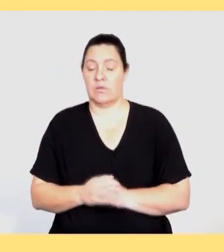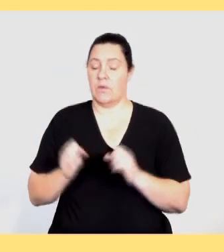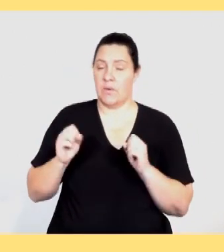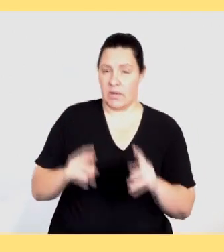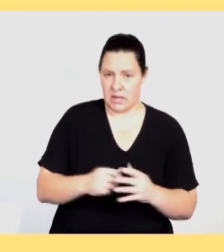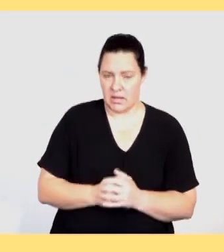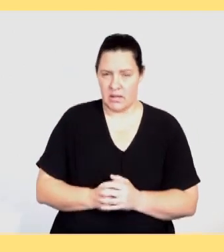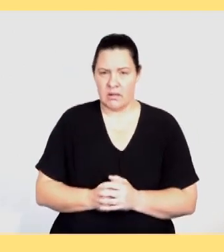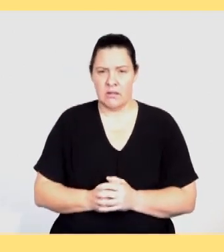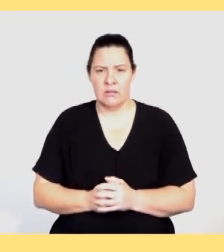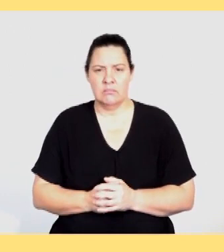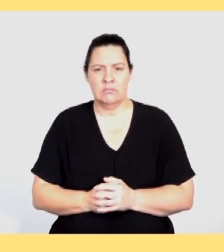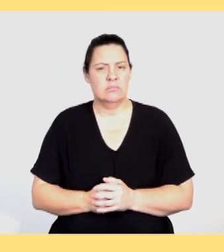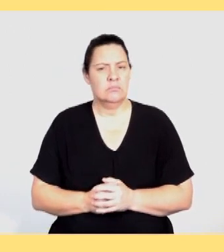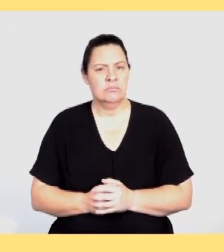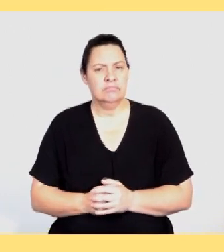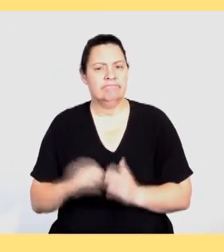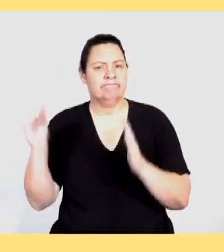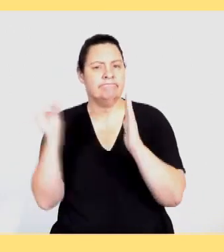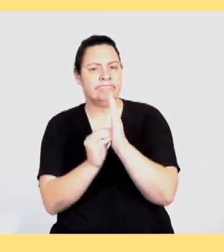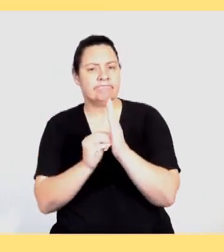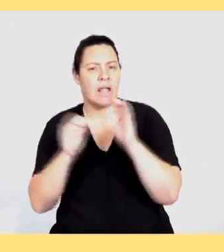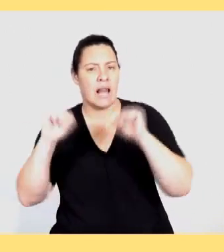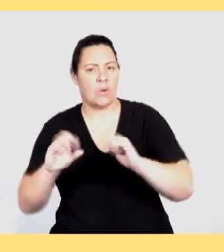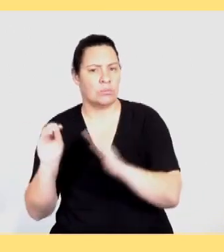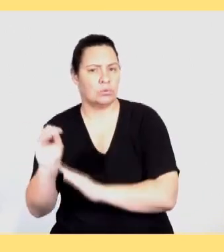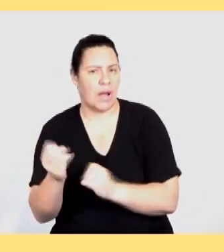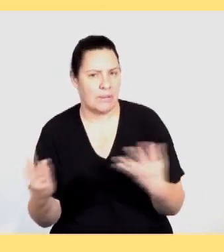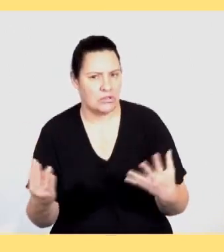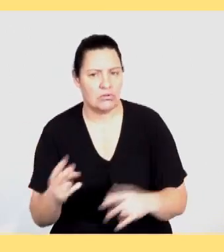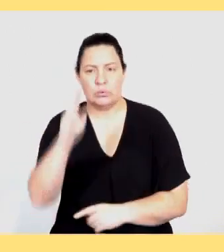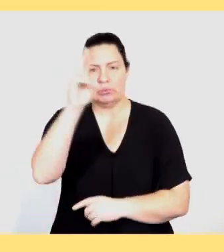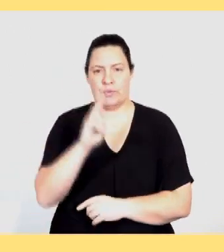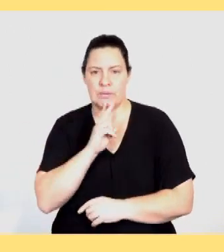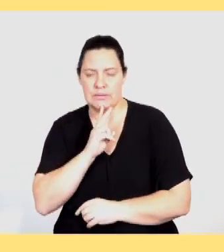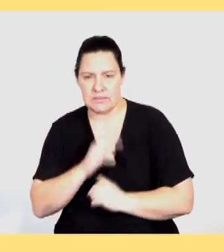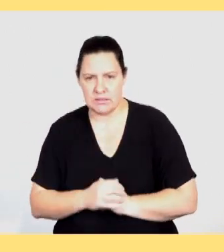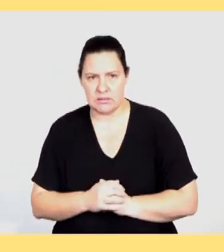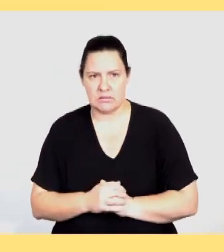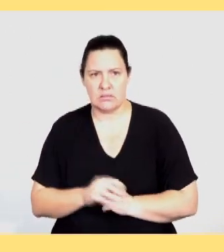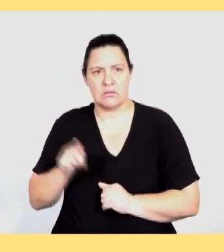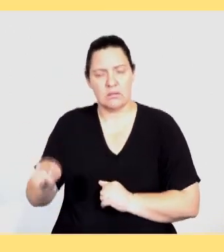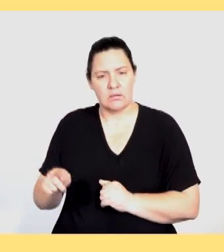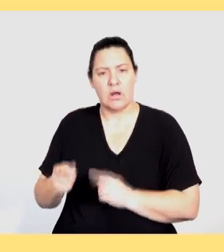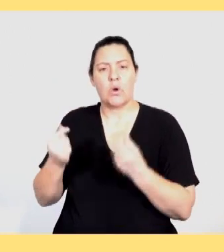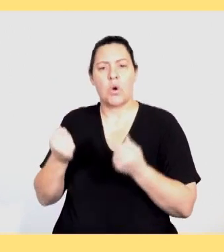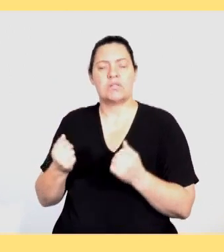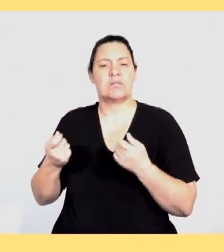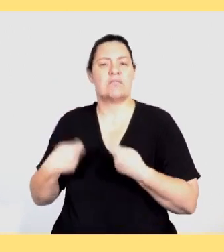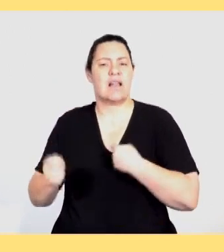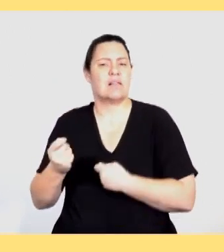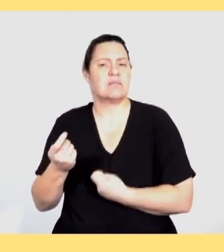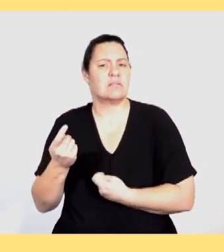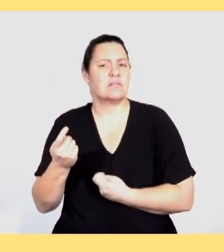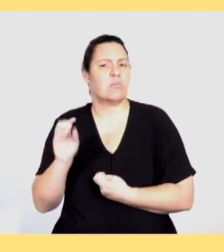Blue. Okay, how much do we record in our allowances? 2,000. How much will come to your